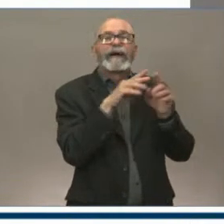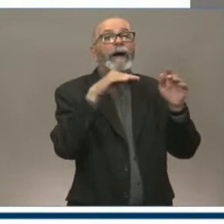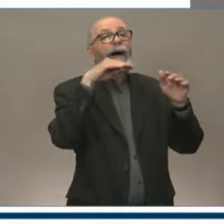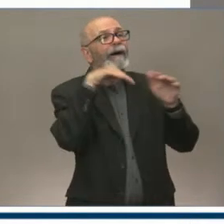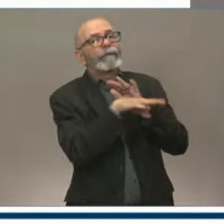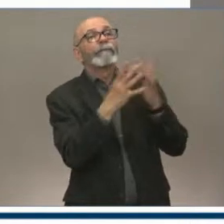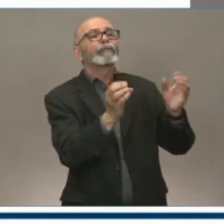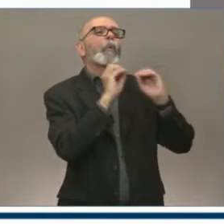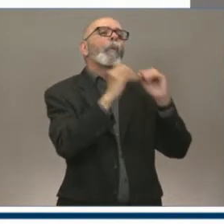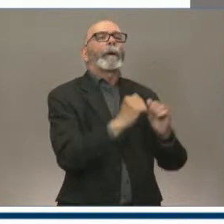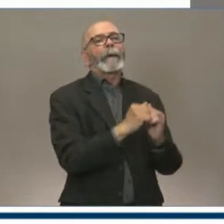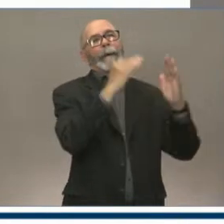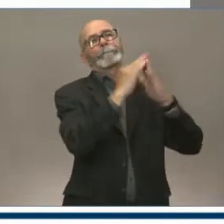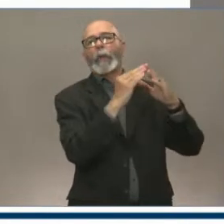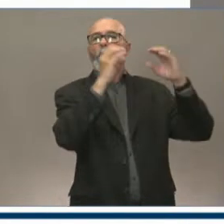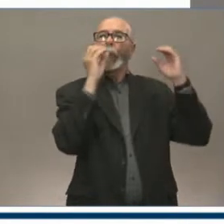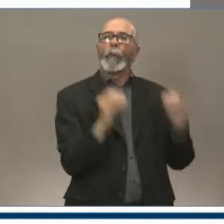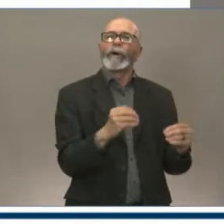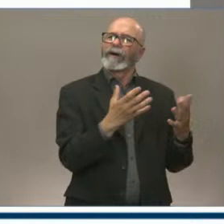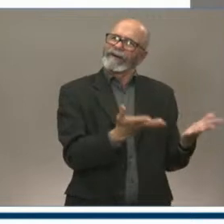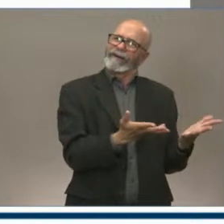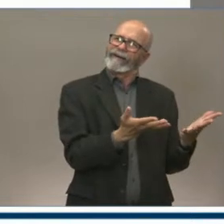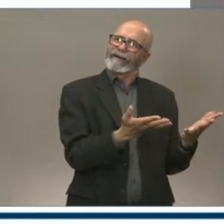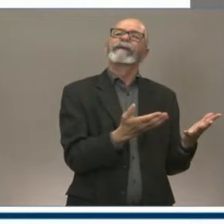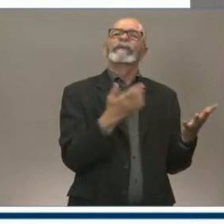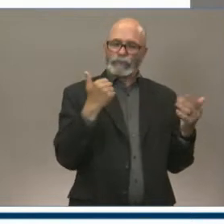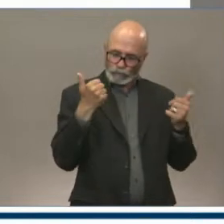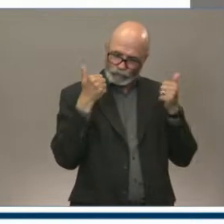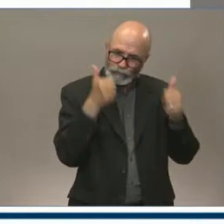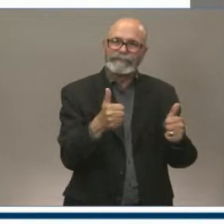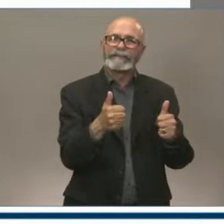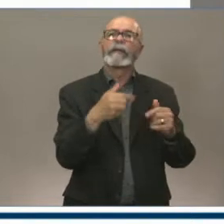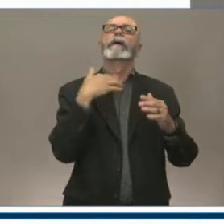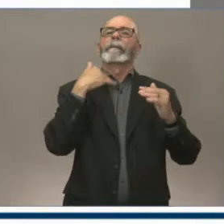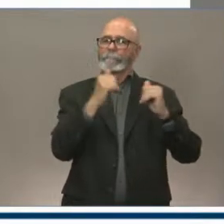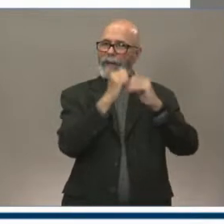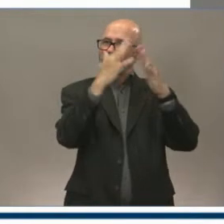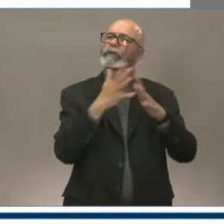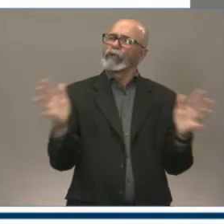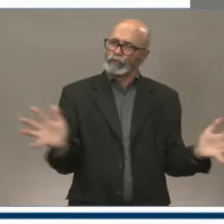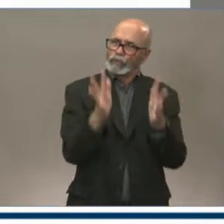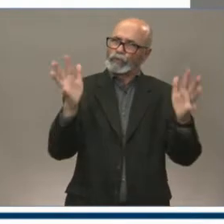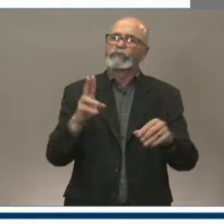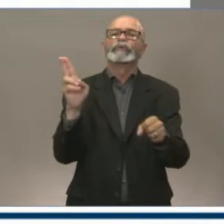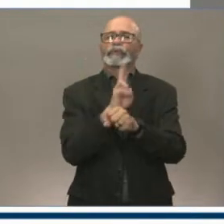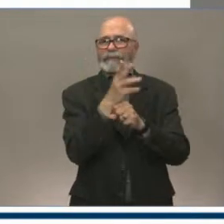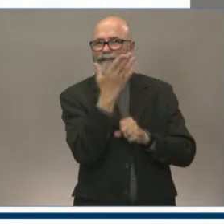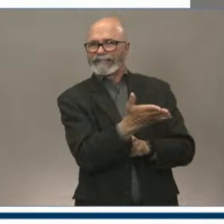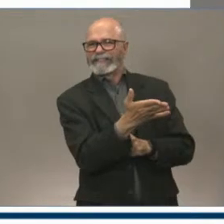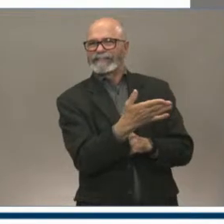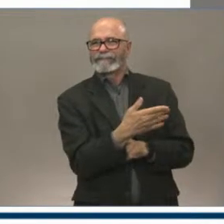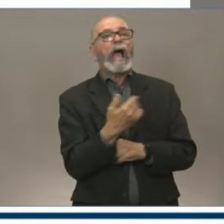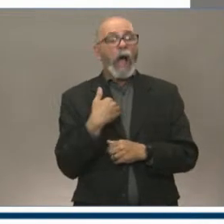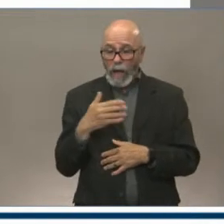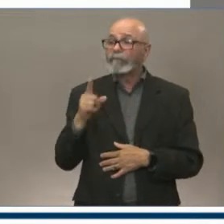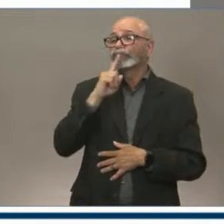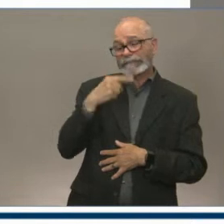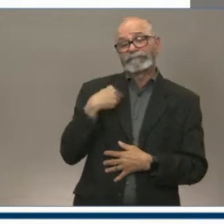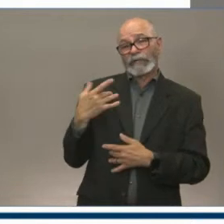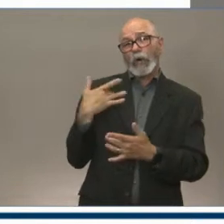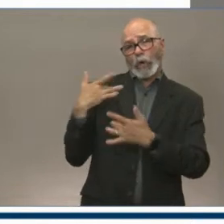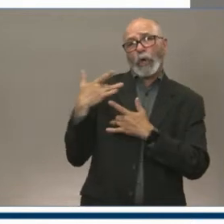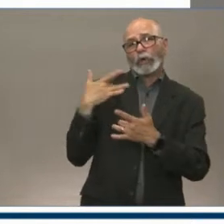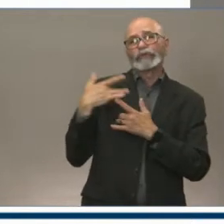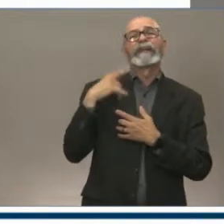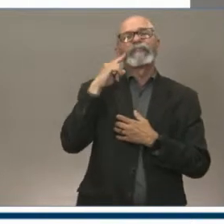clinics. And I know people are worried. I am too about this situation. And everyone wants to get tested,